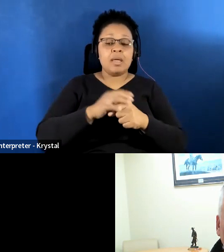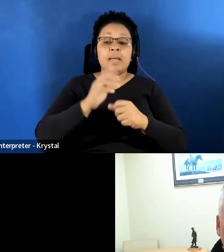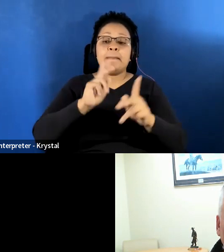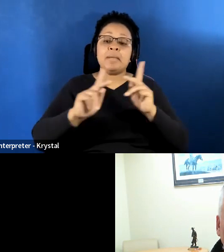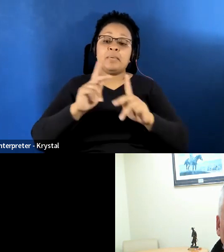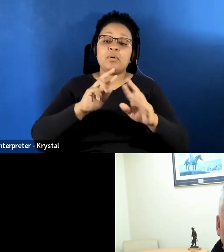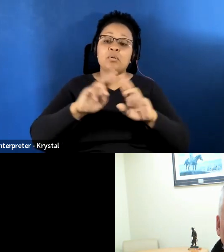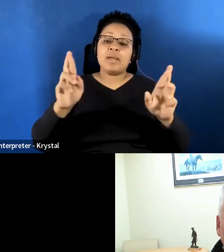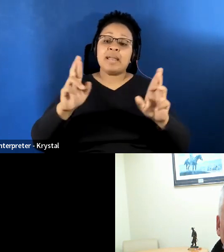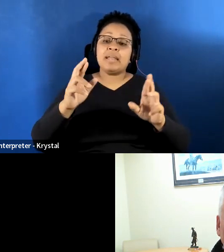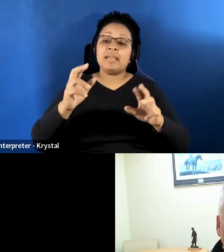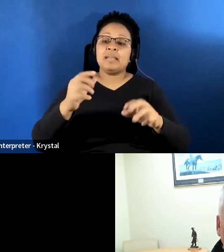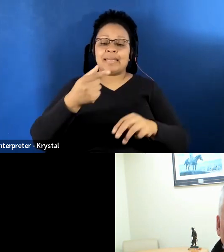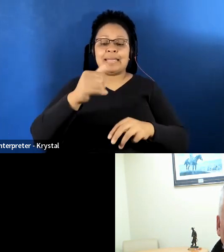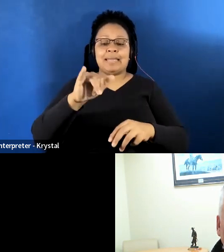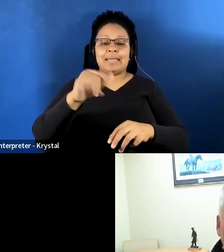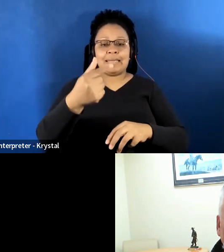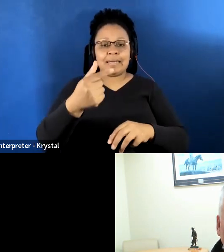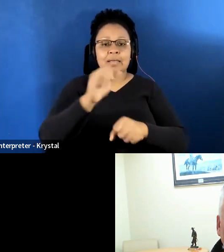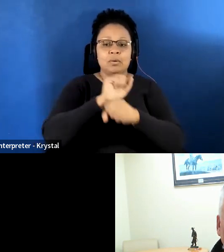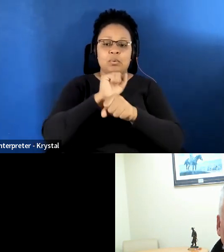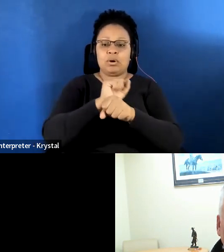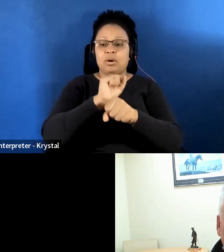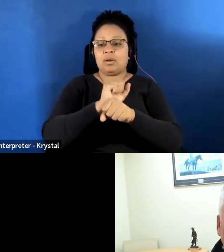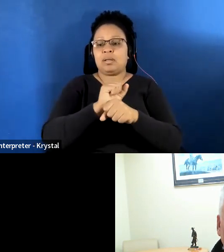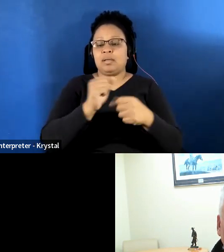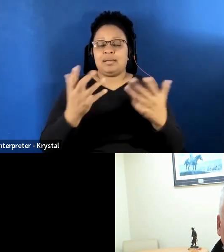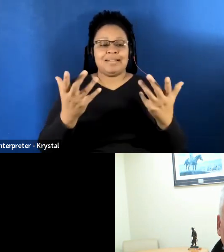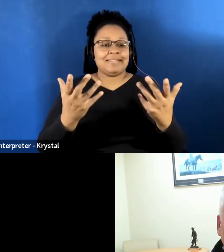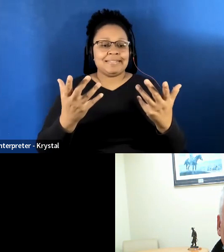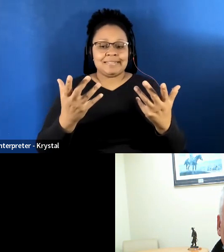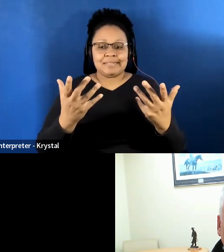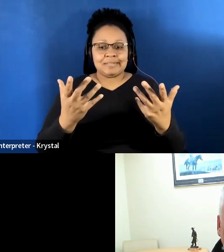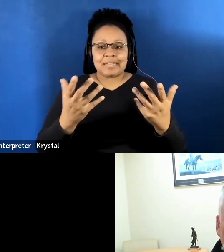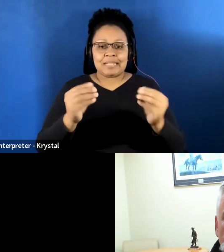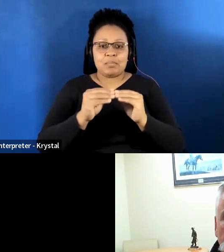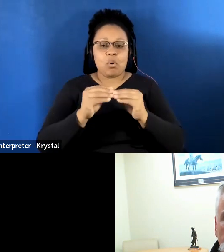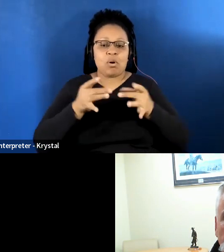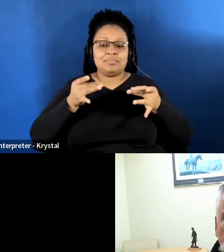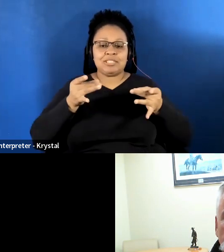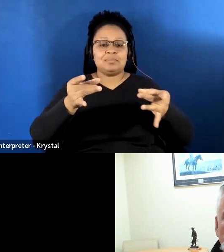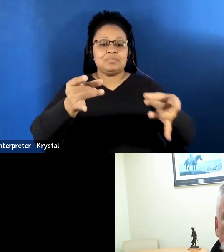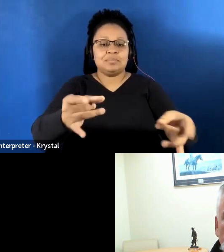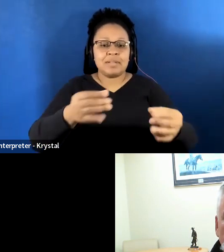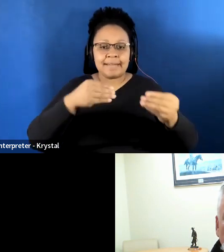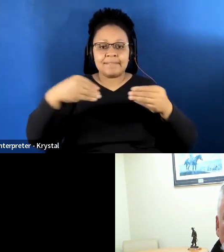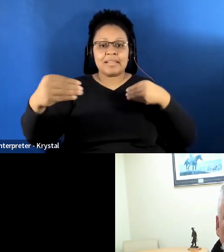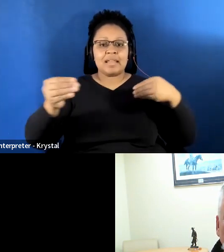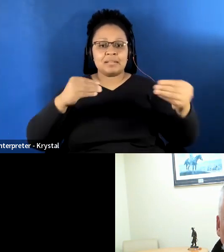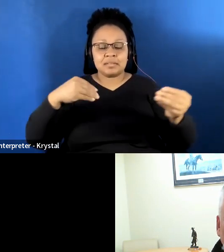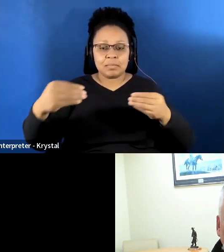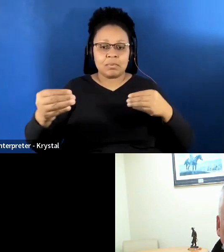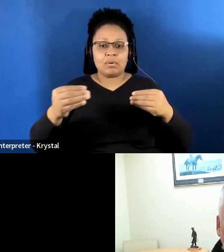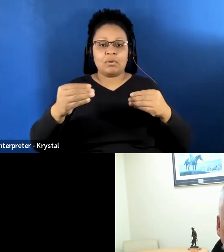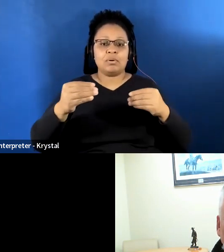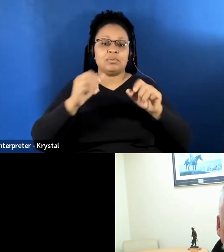world they're doing gig work. They're doing, I mean, it's just a more fluid kind of flexible paradigm. And